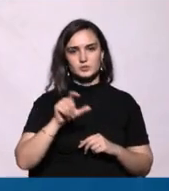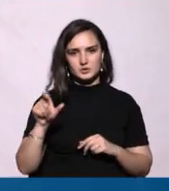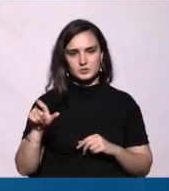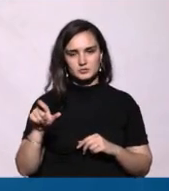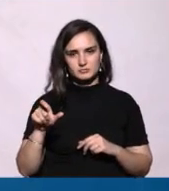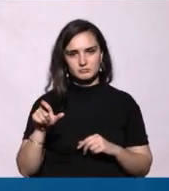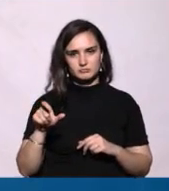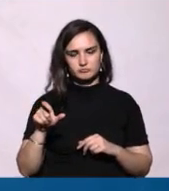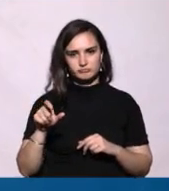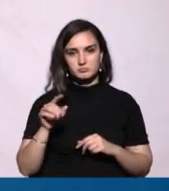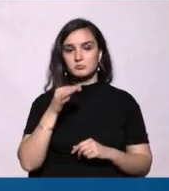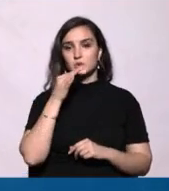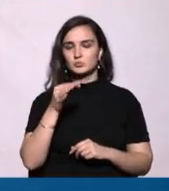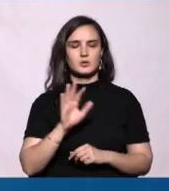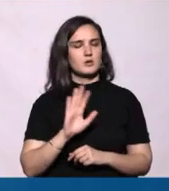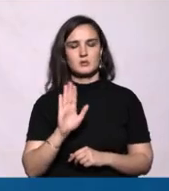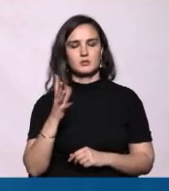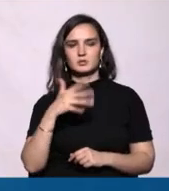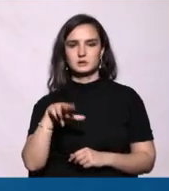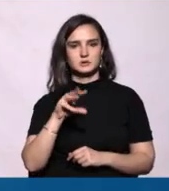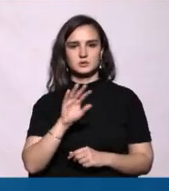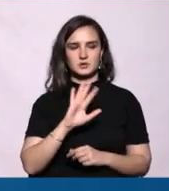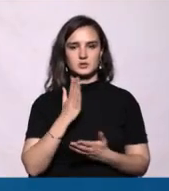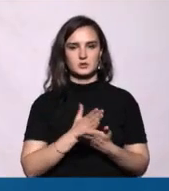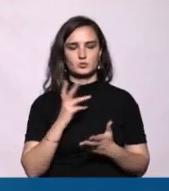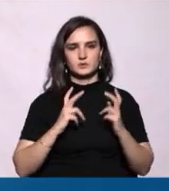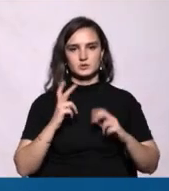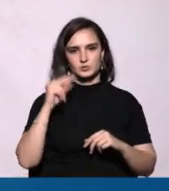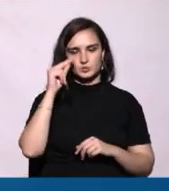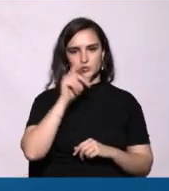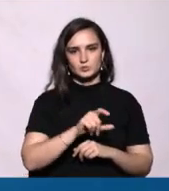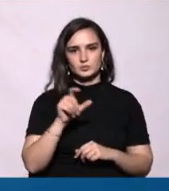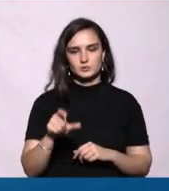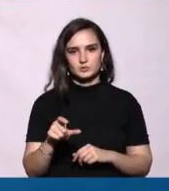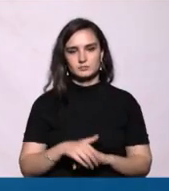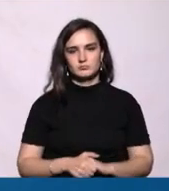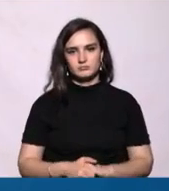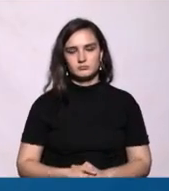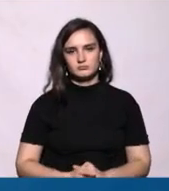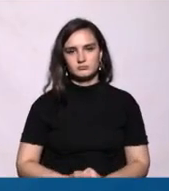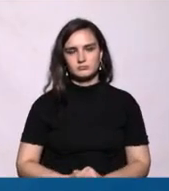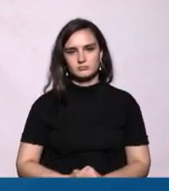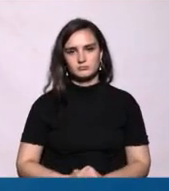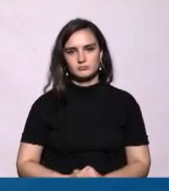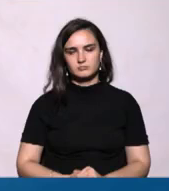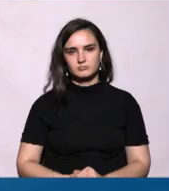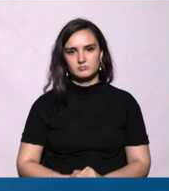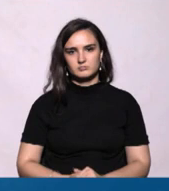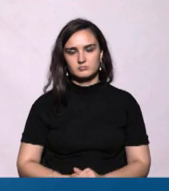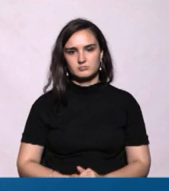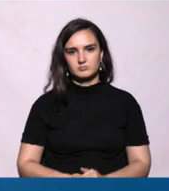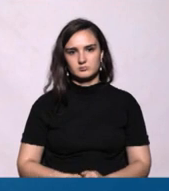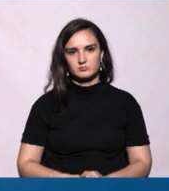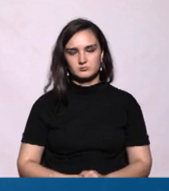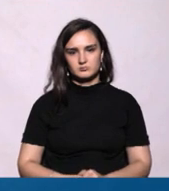And the answer, no, they are not. And for four, Jack is not